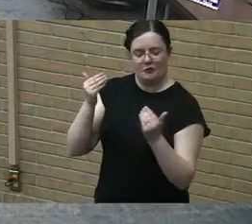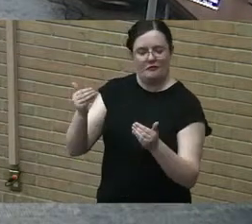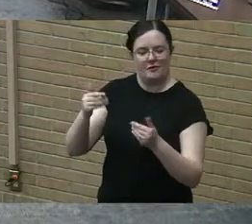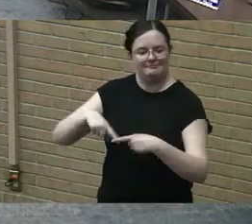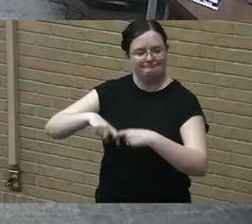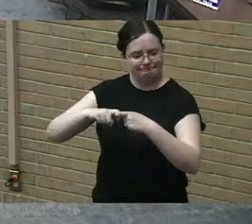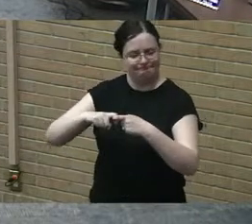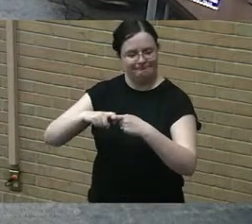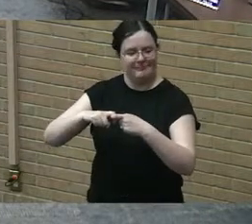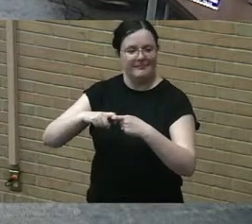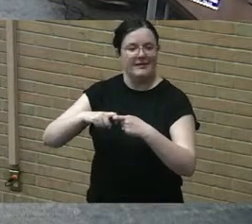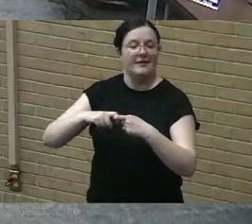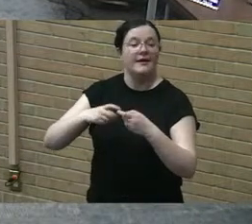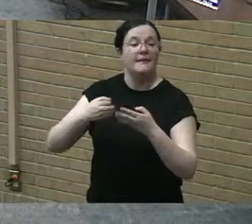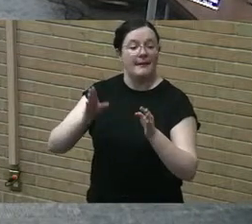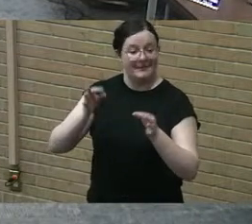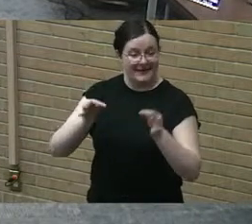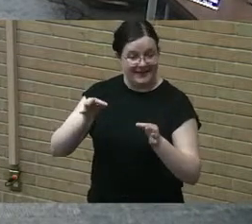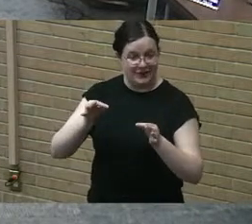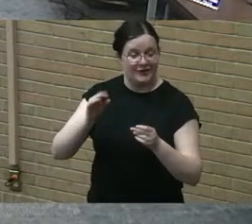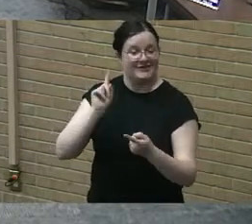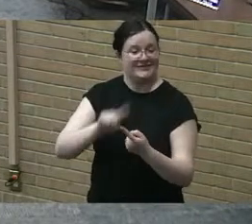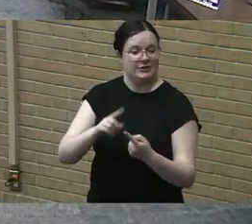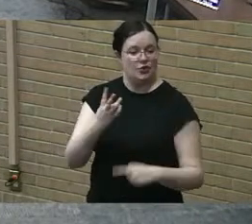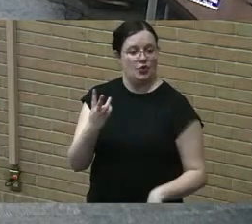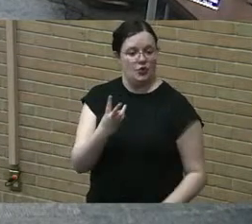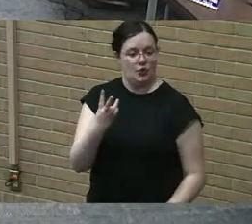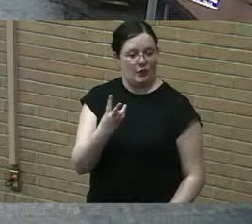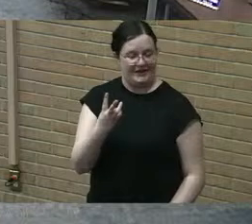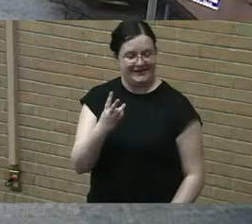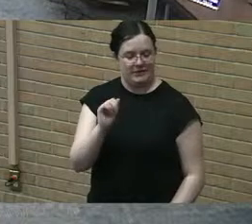until Wednesday, the 24th, 7